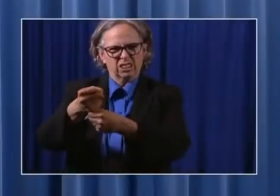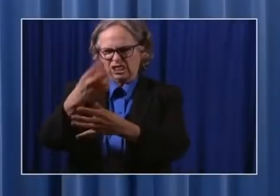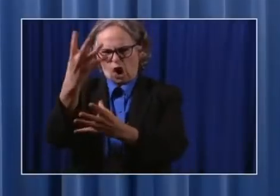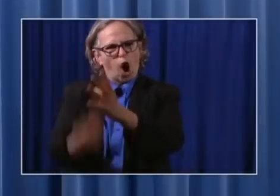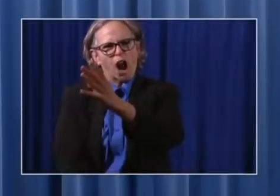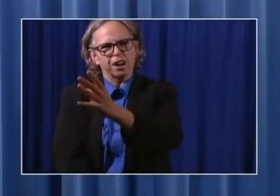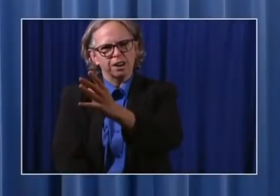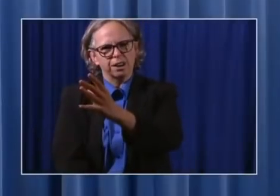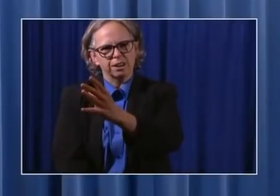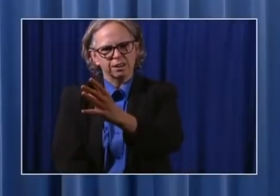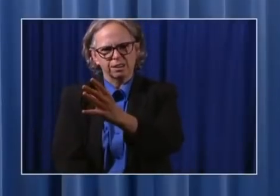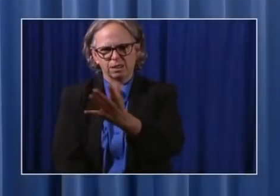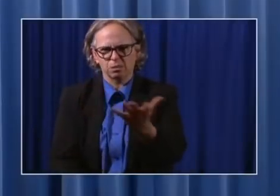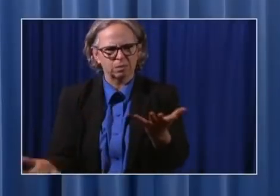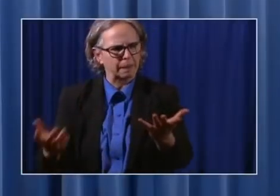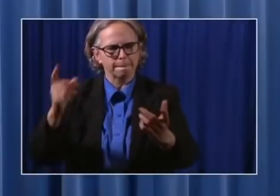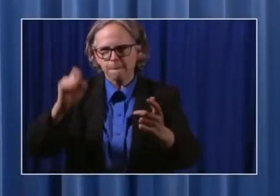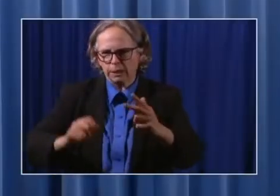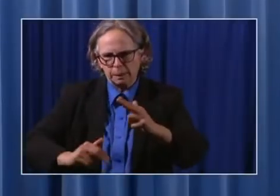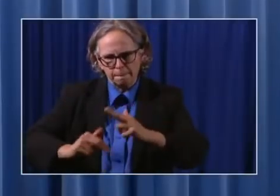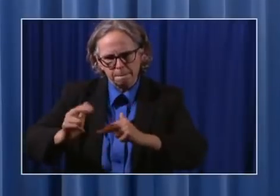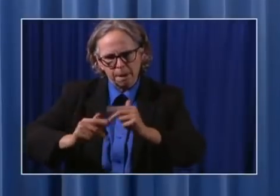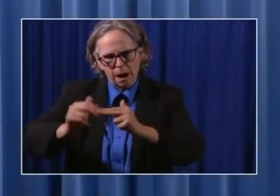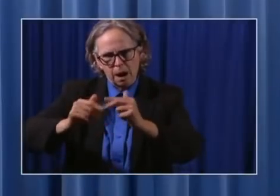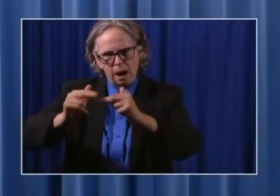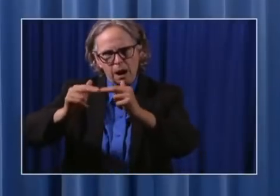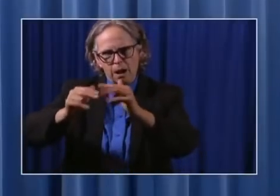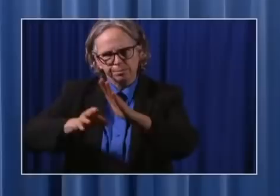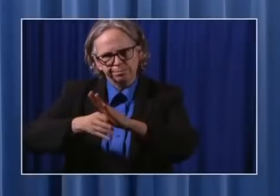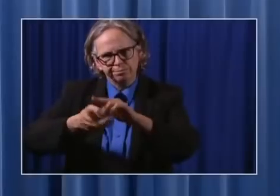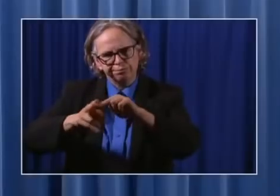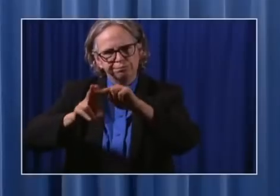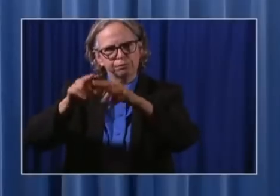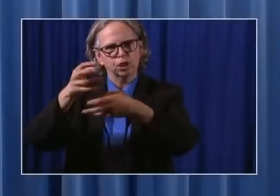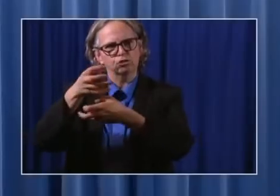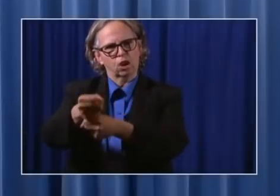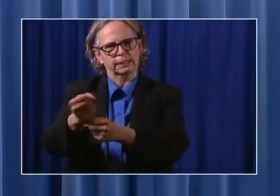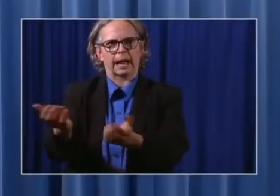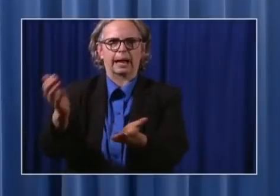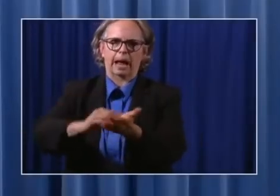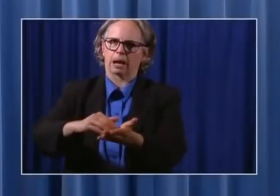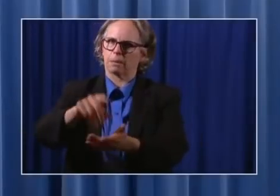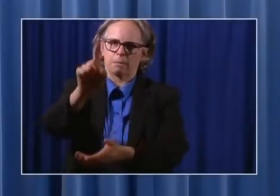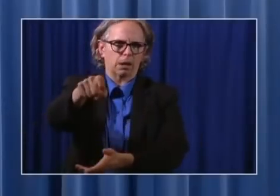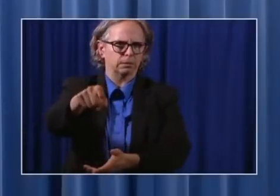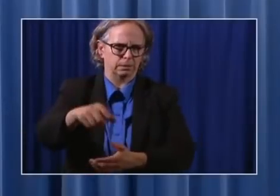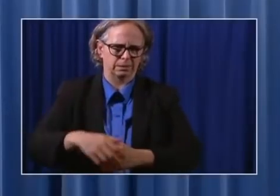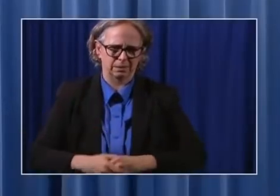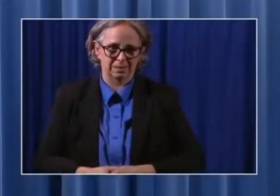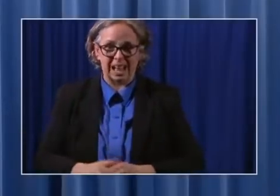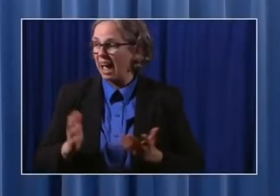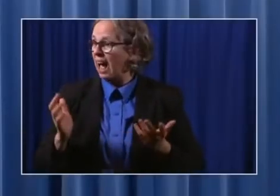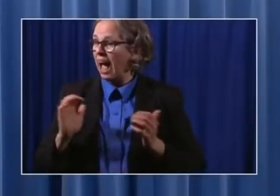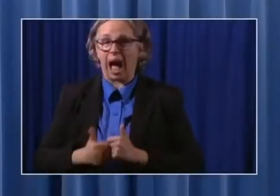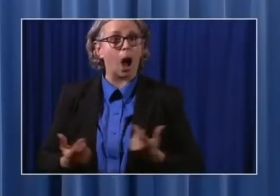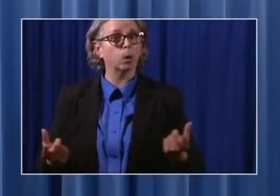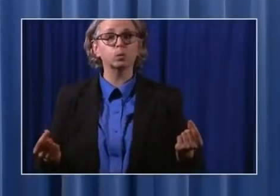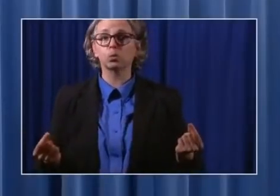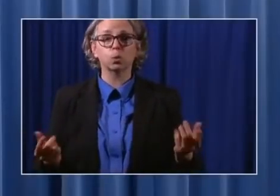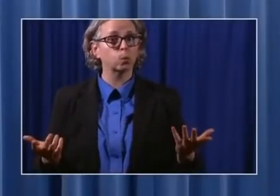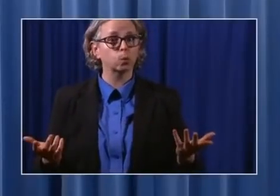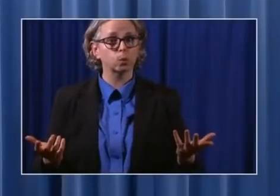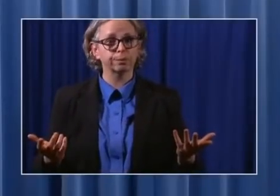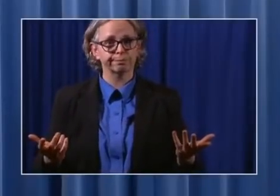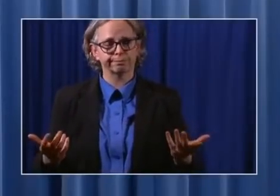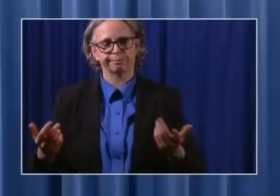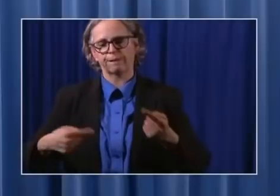trust. And the only way to do that I know of in regard to this particular policy matter is to go back